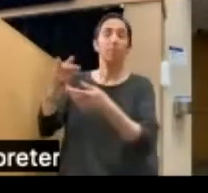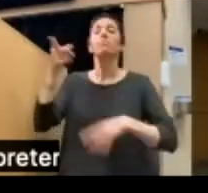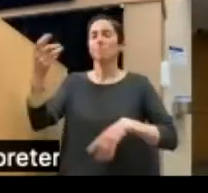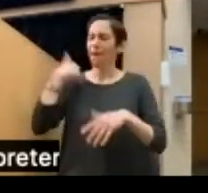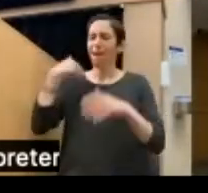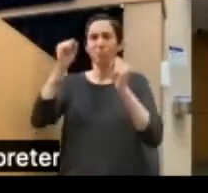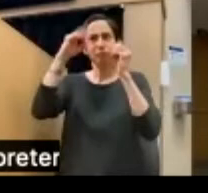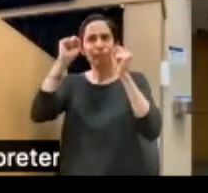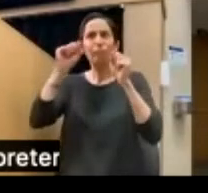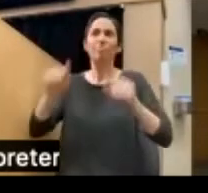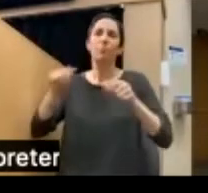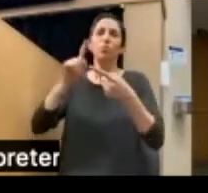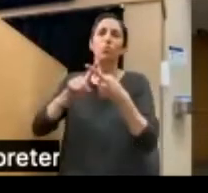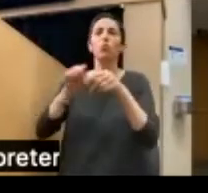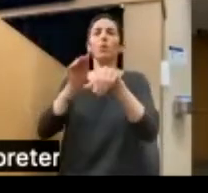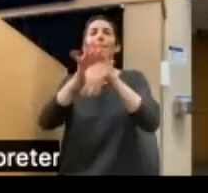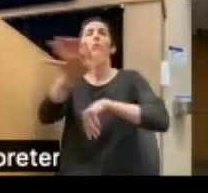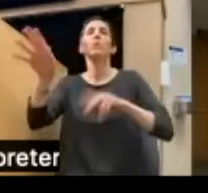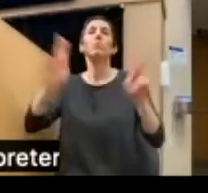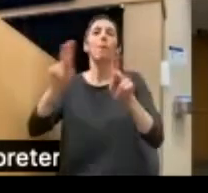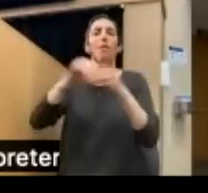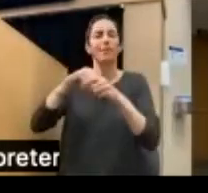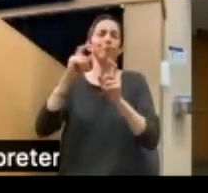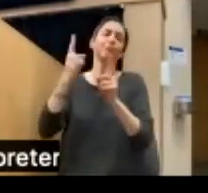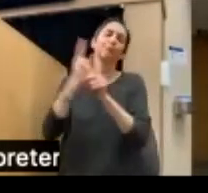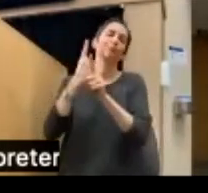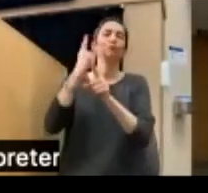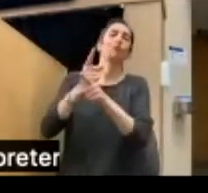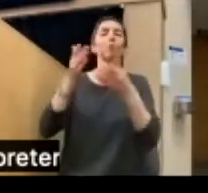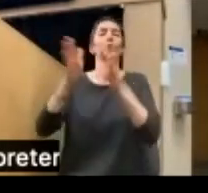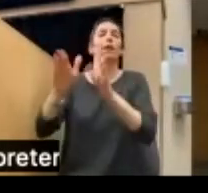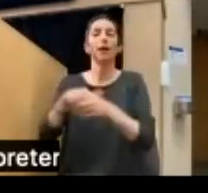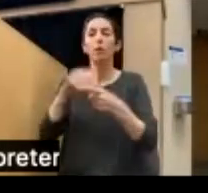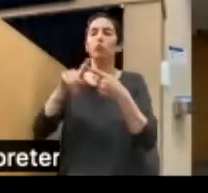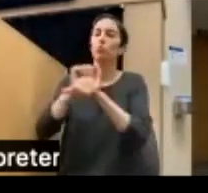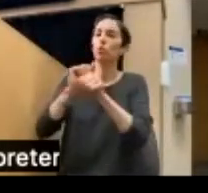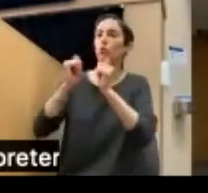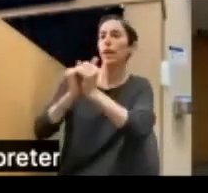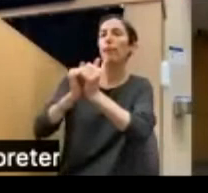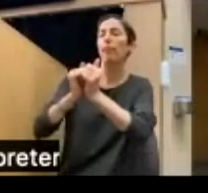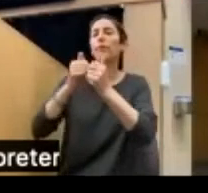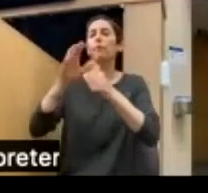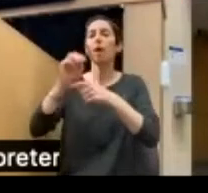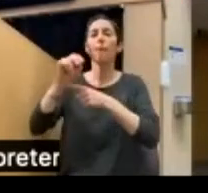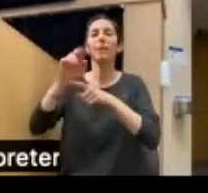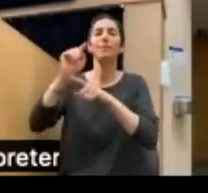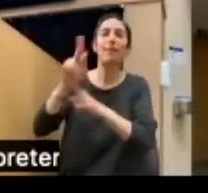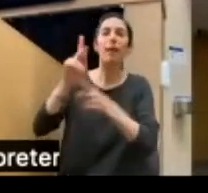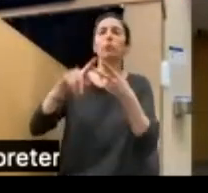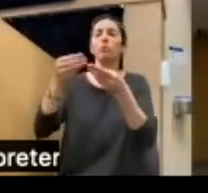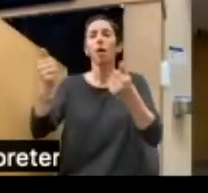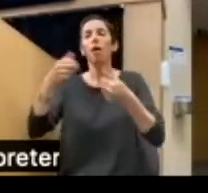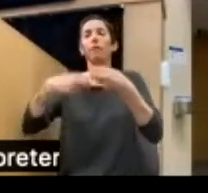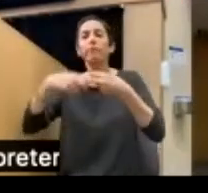to influence people in the ways that people should be influenced, to work together in common tasks, to resolve difficulties and